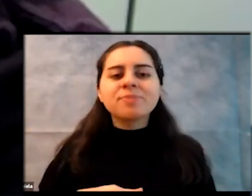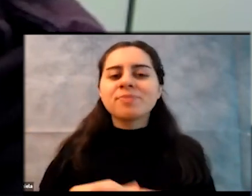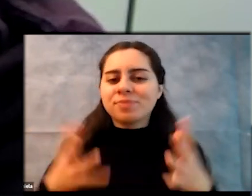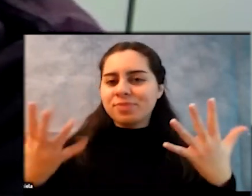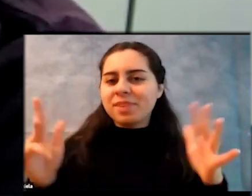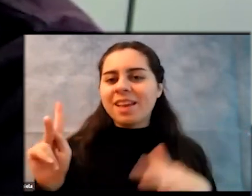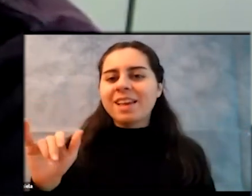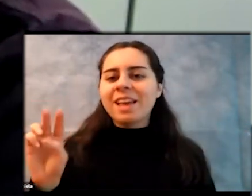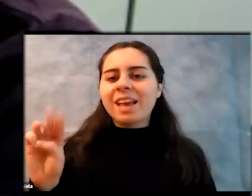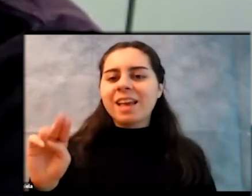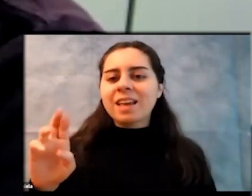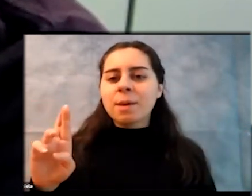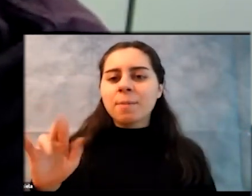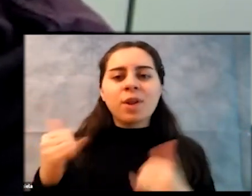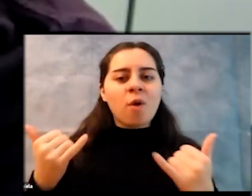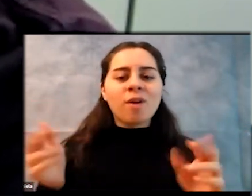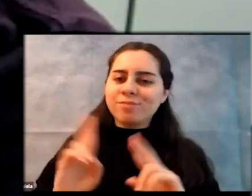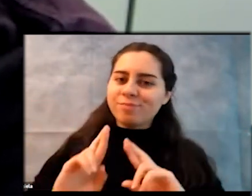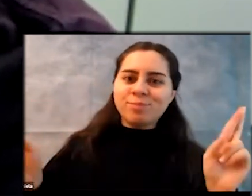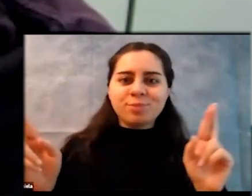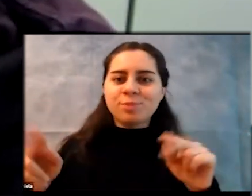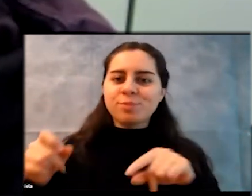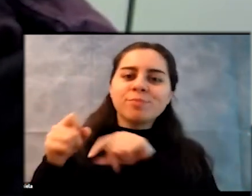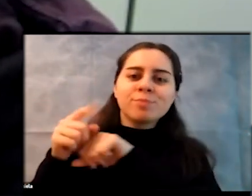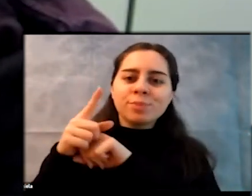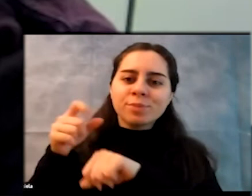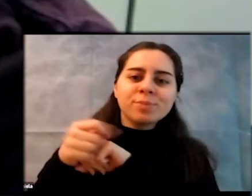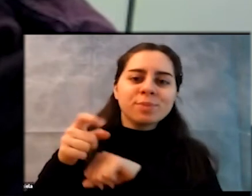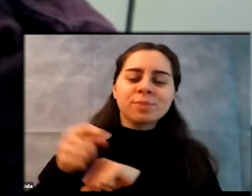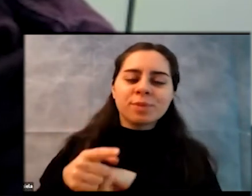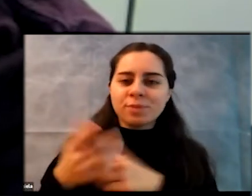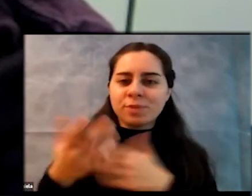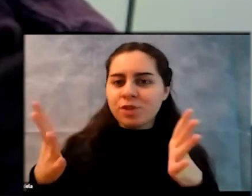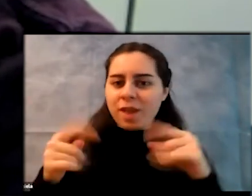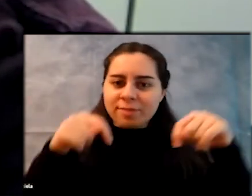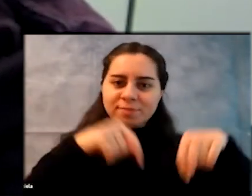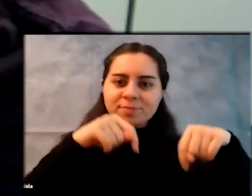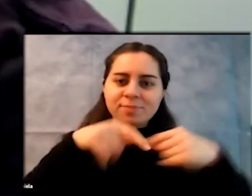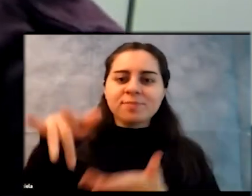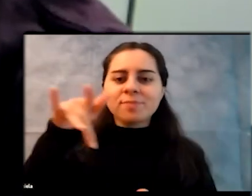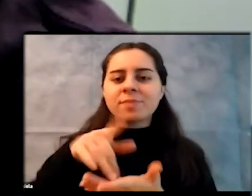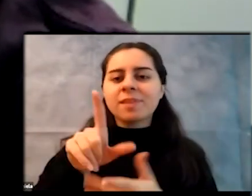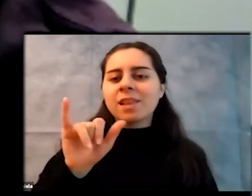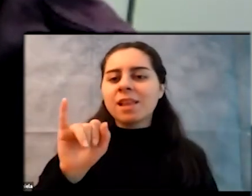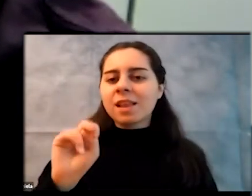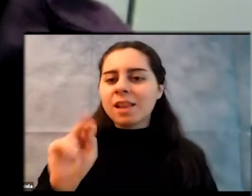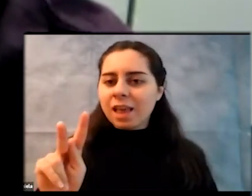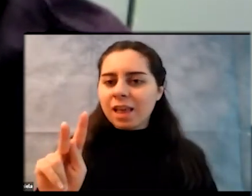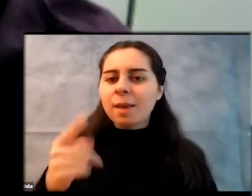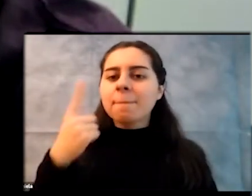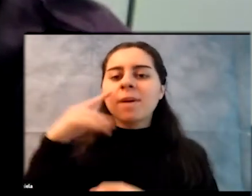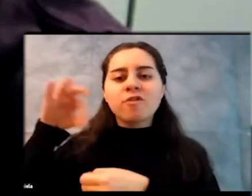ball here today. So she's got the link to vote for the library lunch hour and a link for a feedback form.